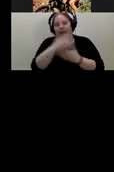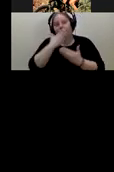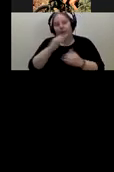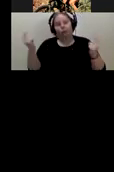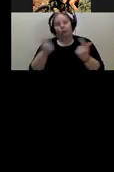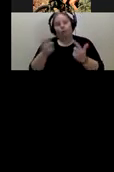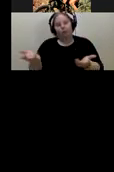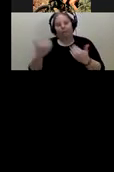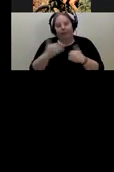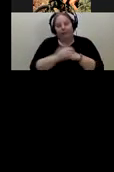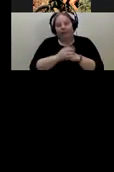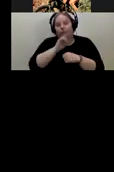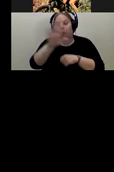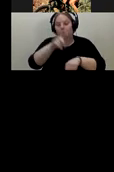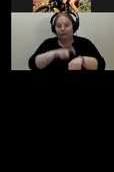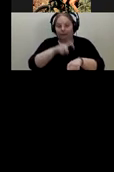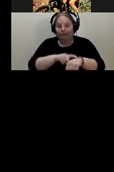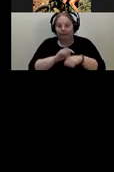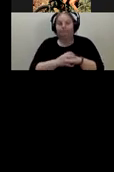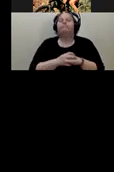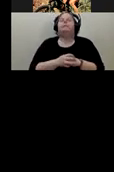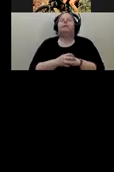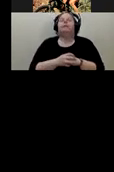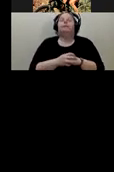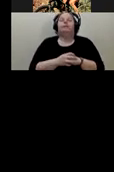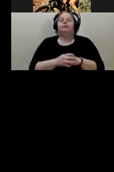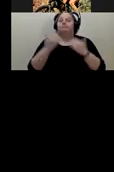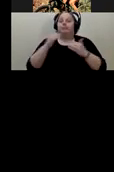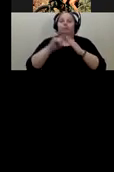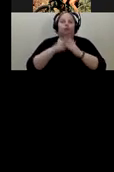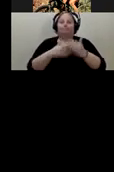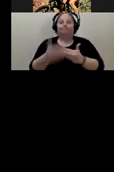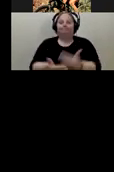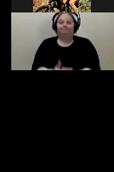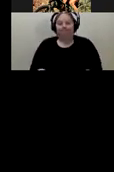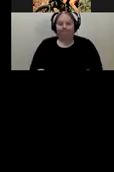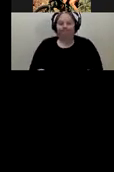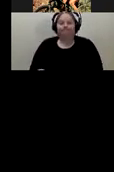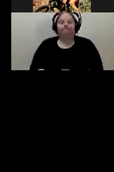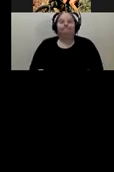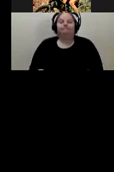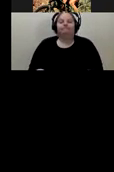here and for taking your time and let's get going. All right.